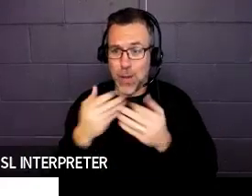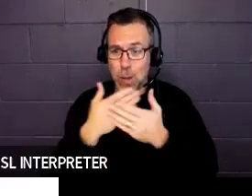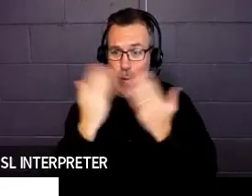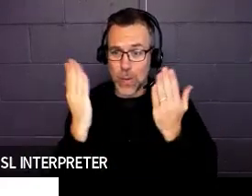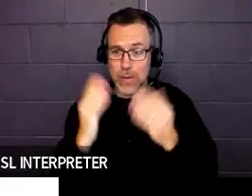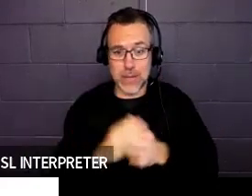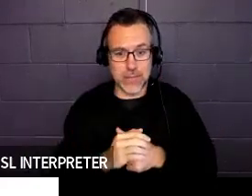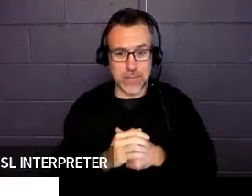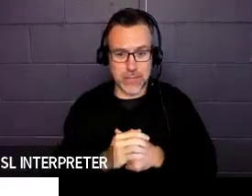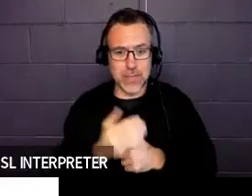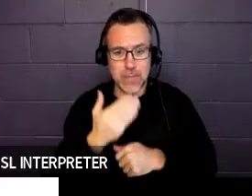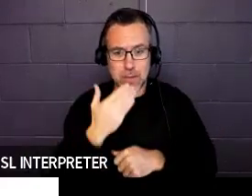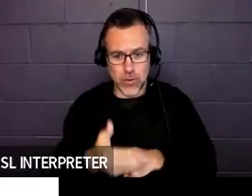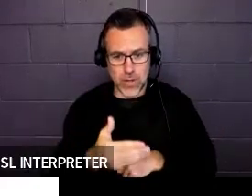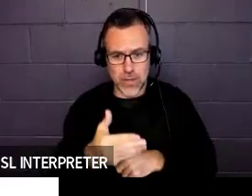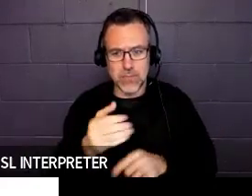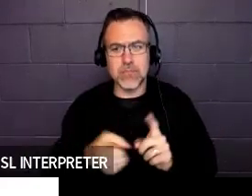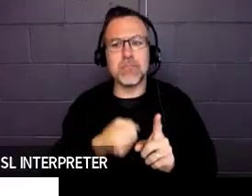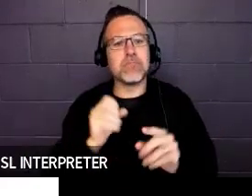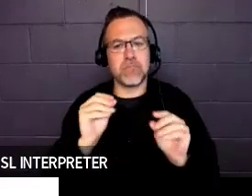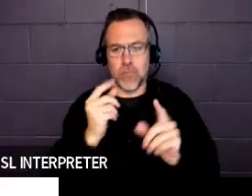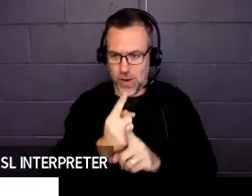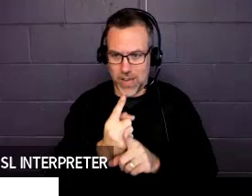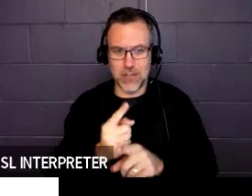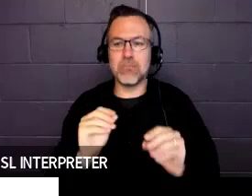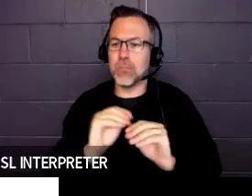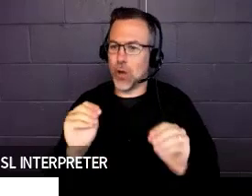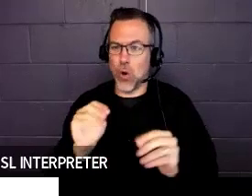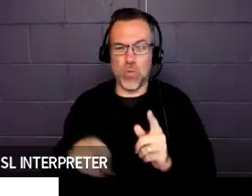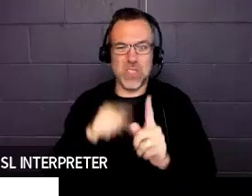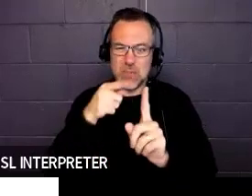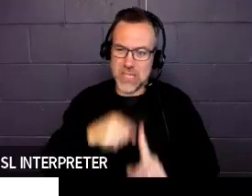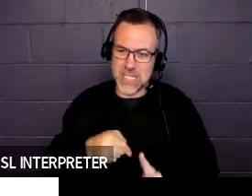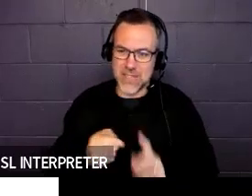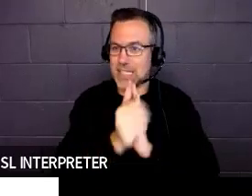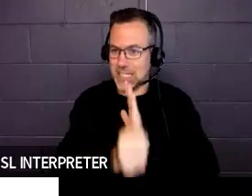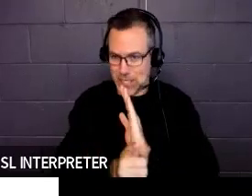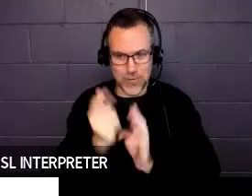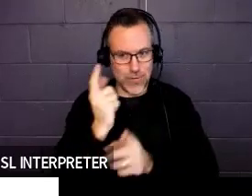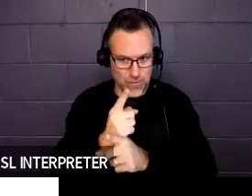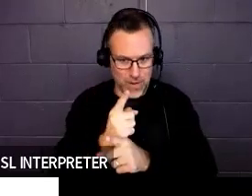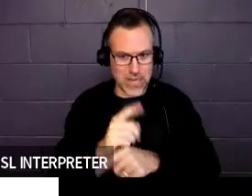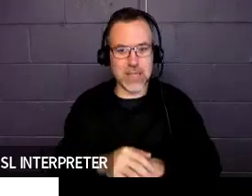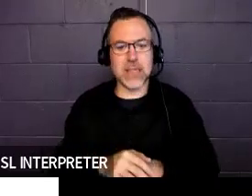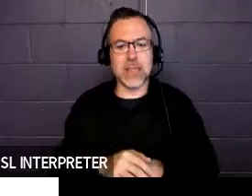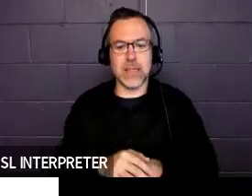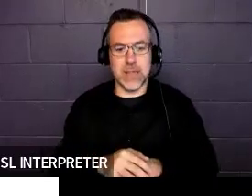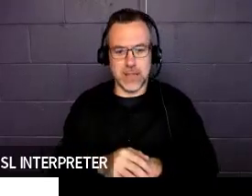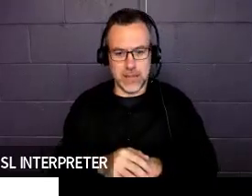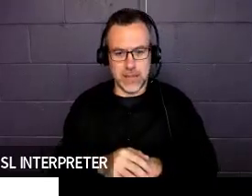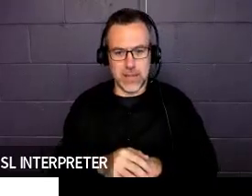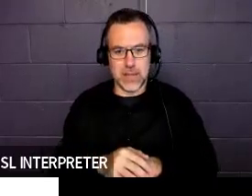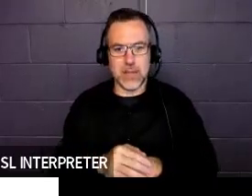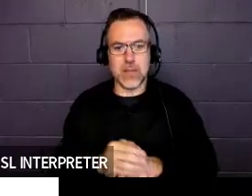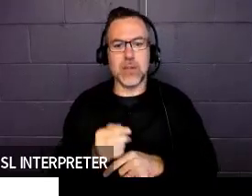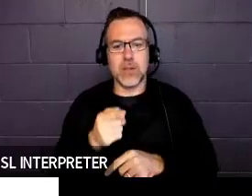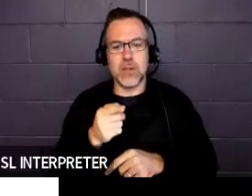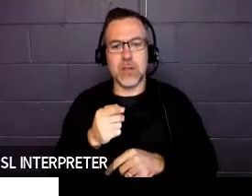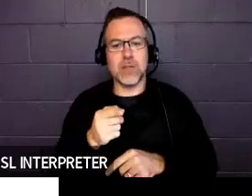Very good. Impact, right? No specific skill. Excellent job. And they used a test result. Very